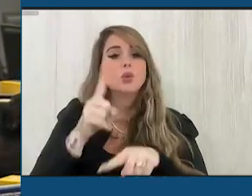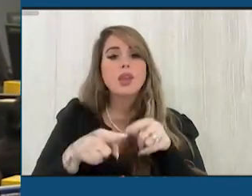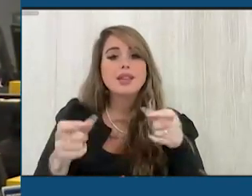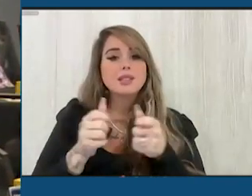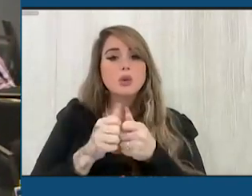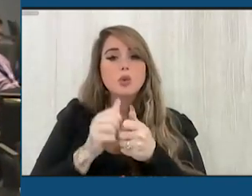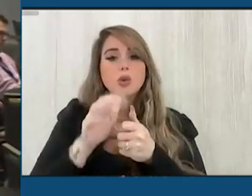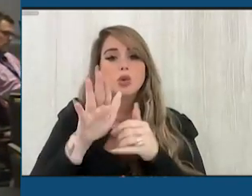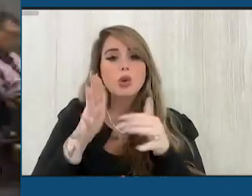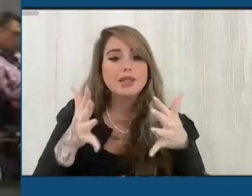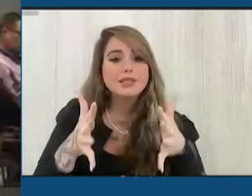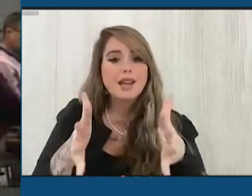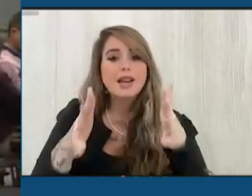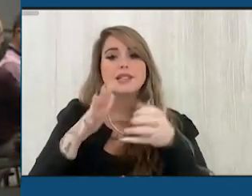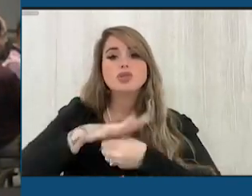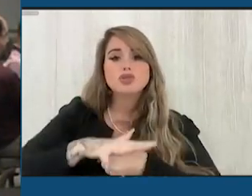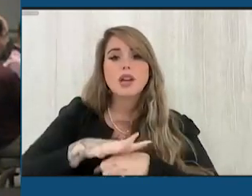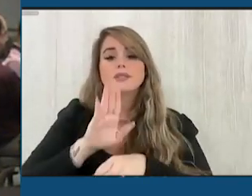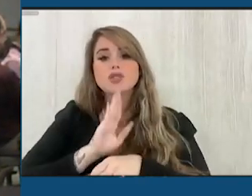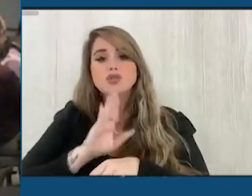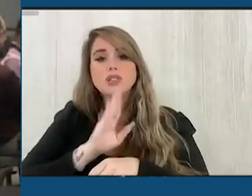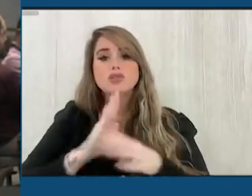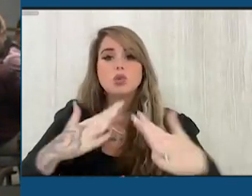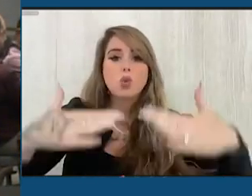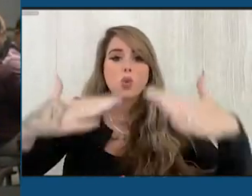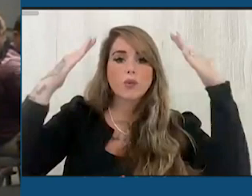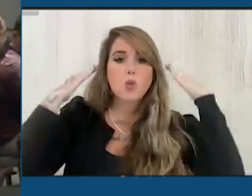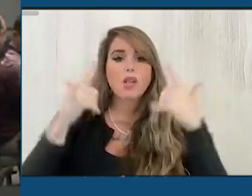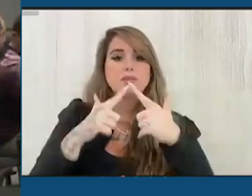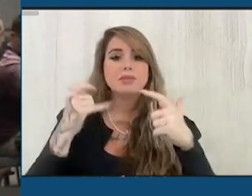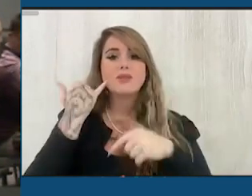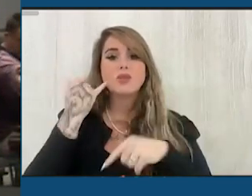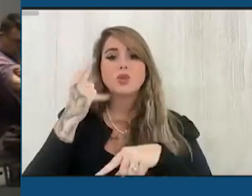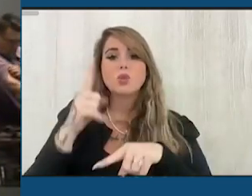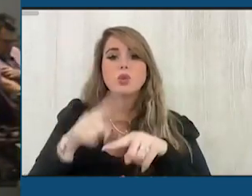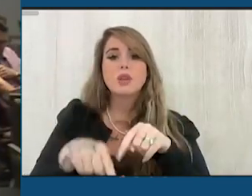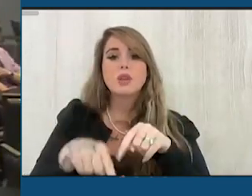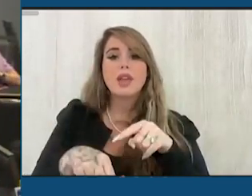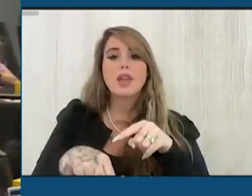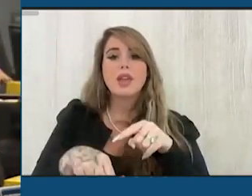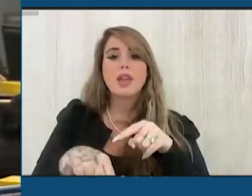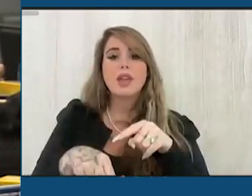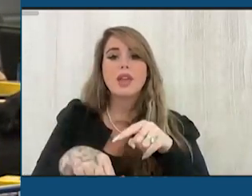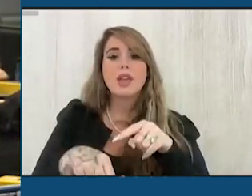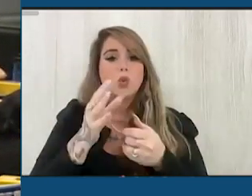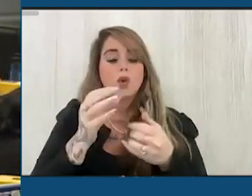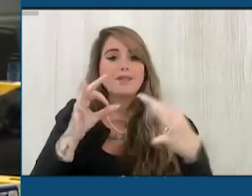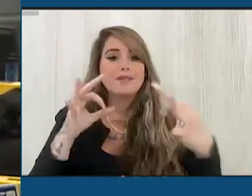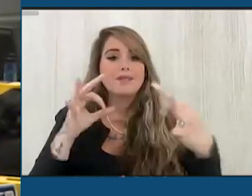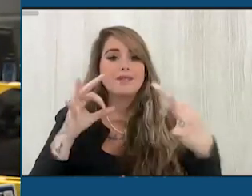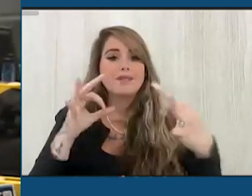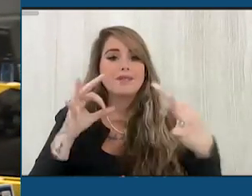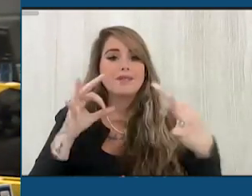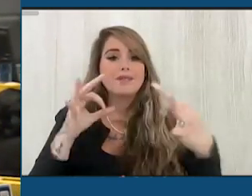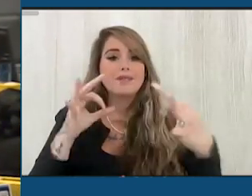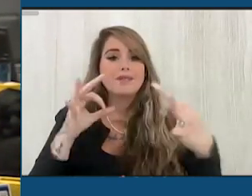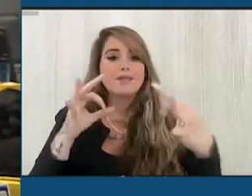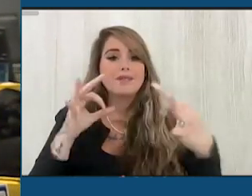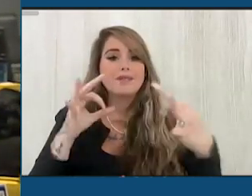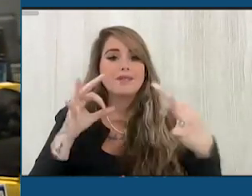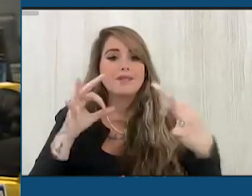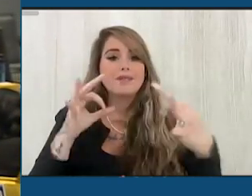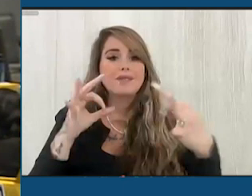your stress, your frustration, your overwhelm, if you can't deal with feedback, oftentimes you don't achieve your dreams in life.